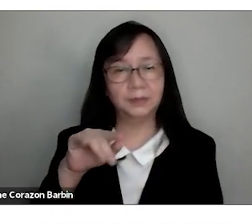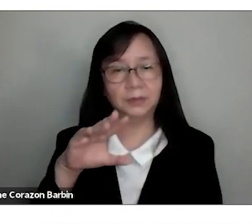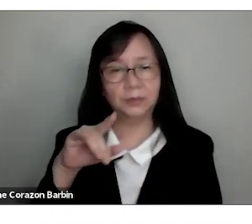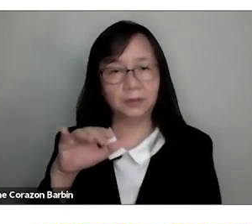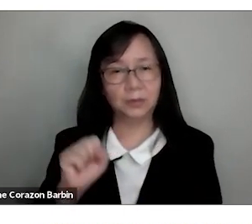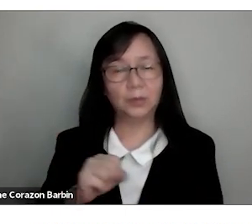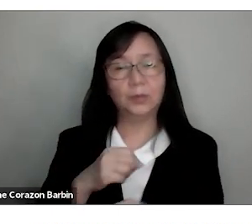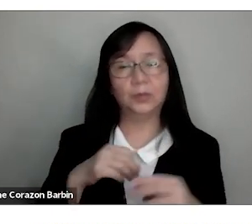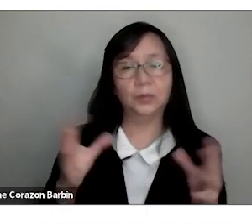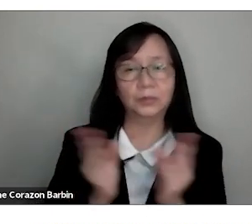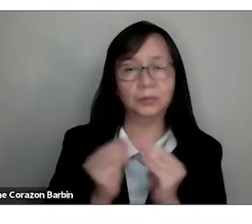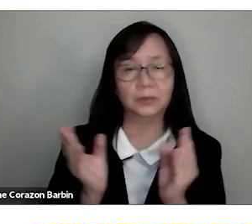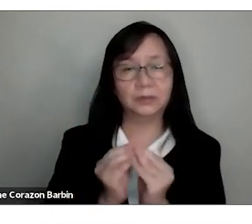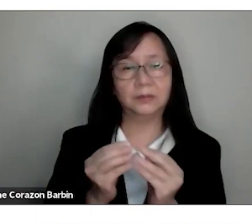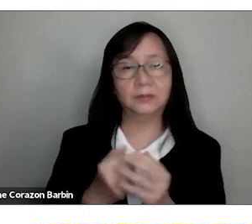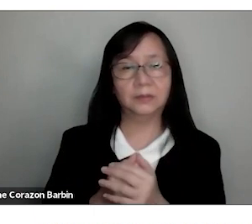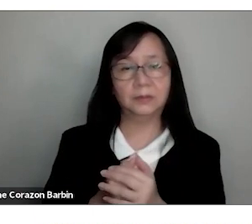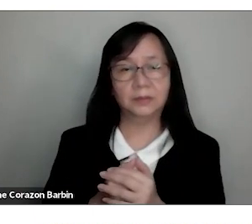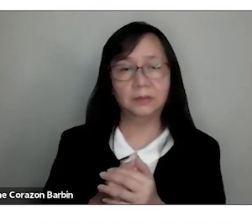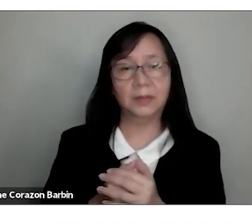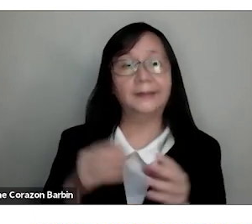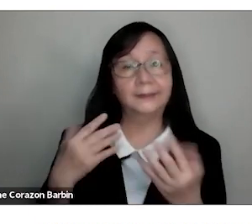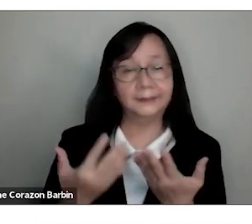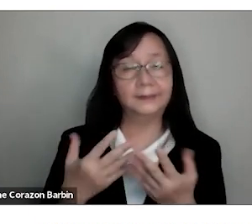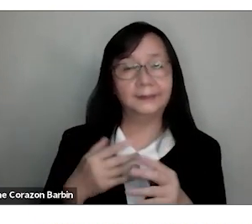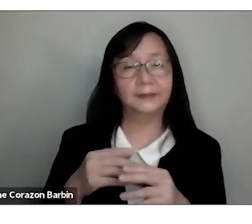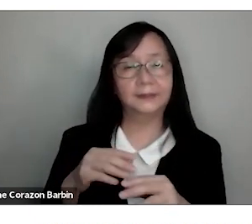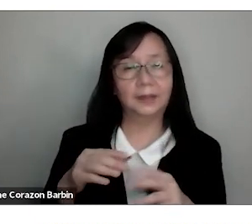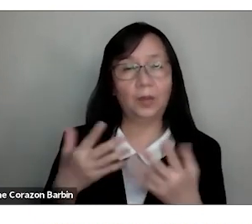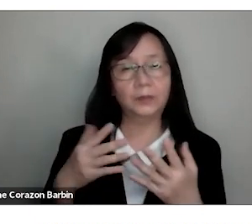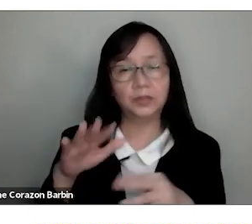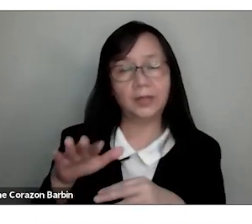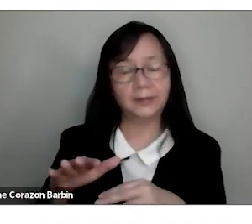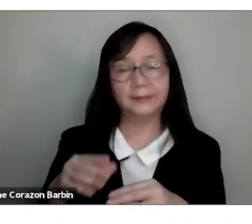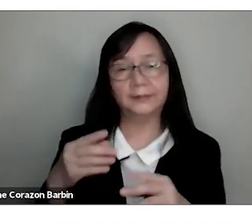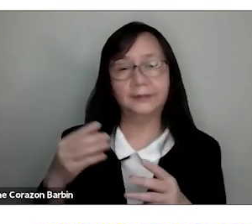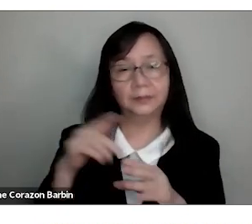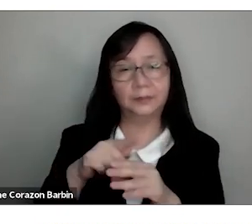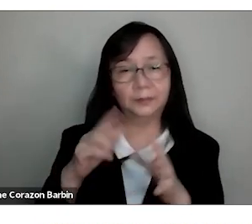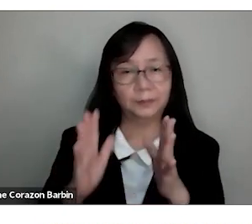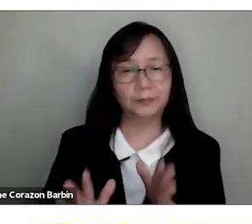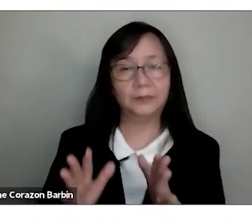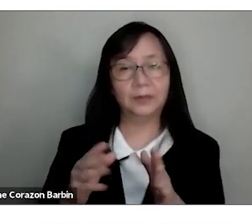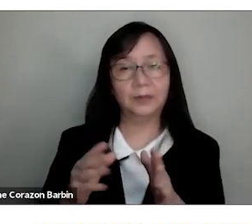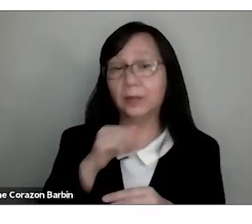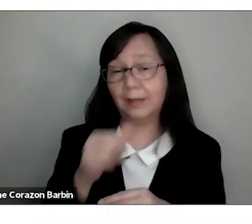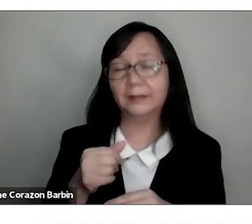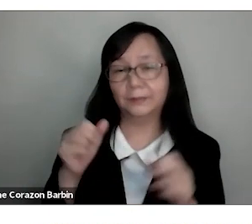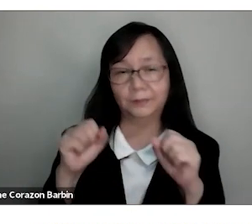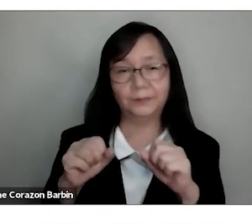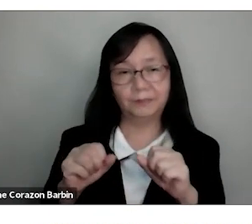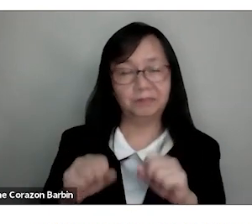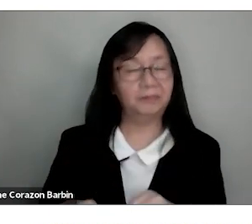online consultation. In cases where the child delegates from previous children's consultations were not available,